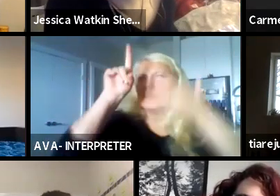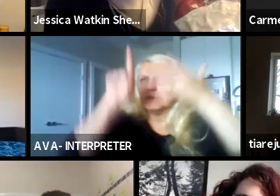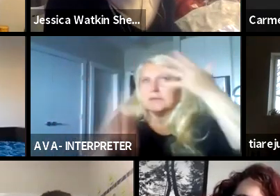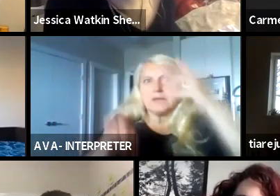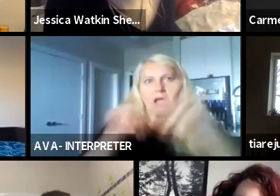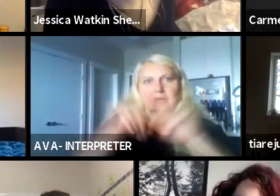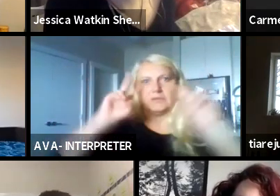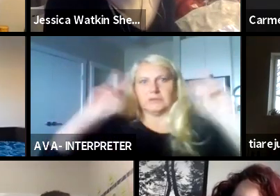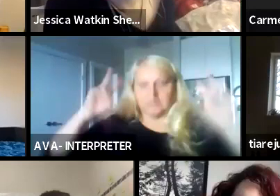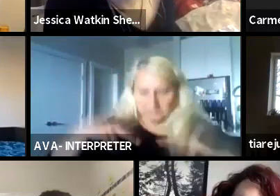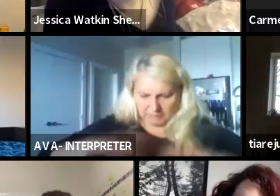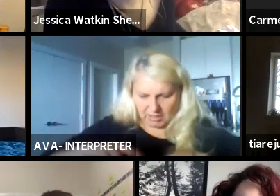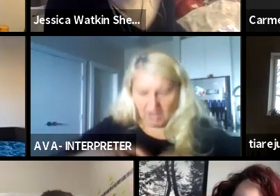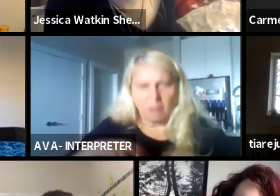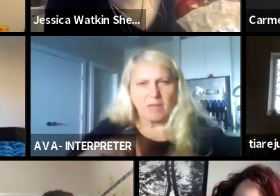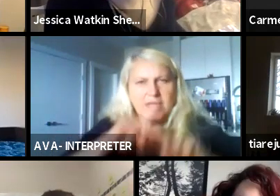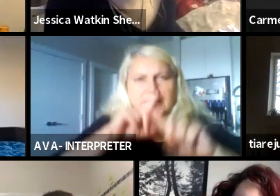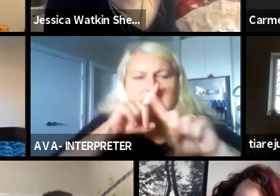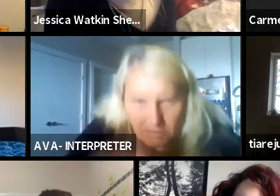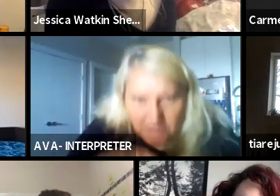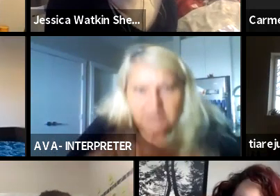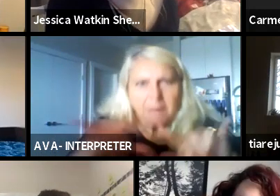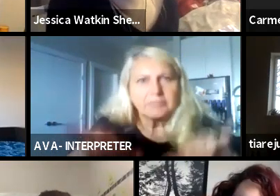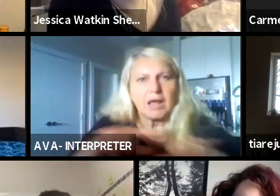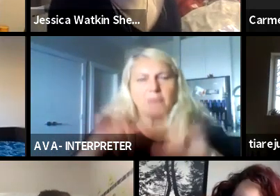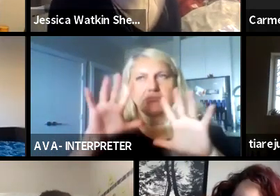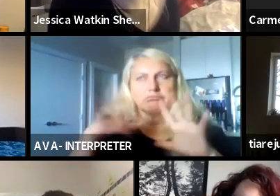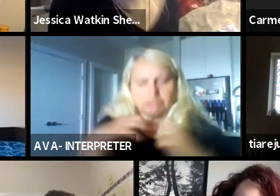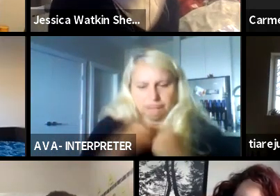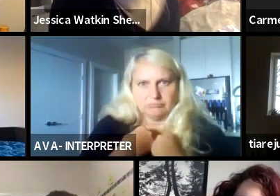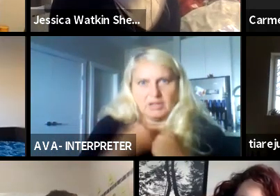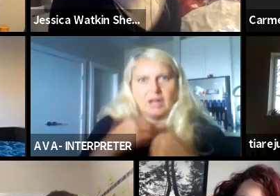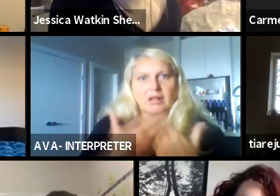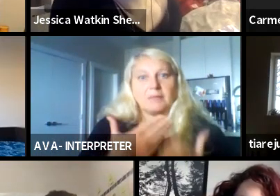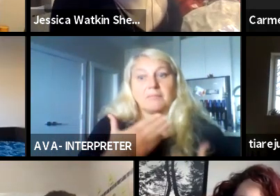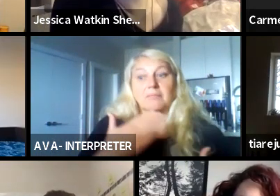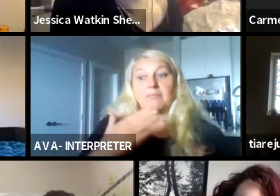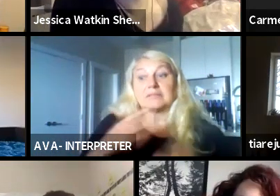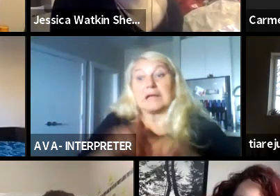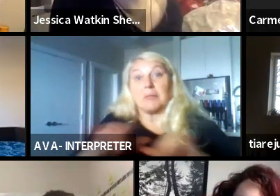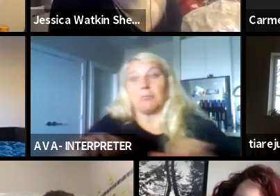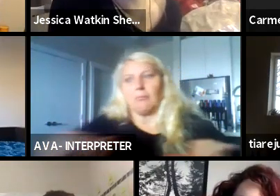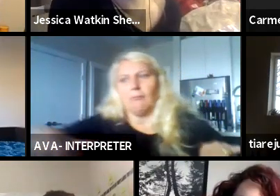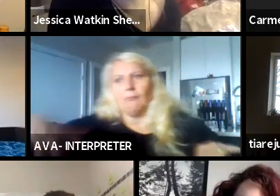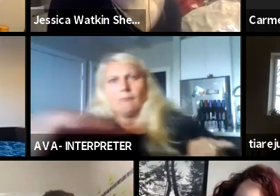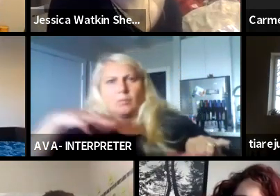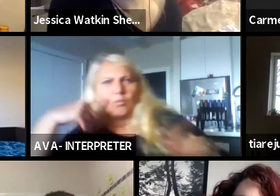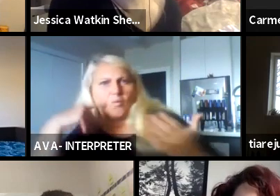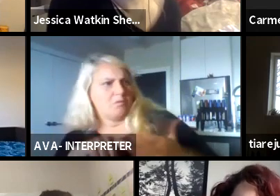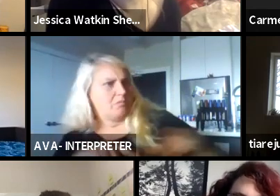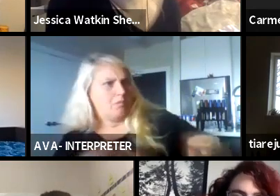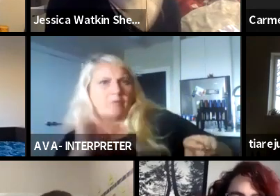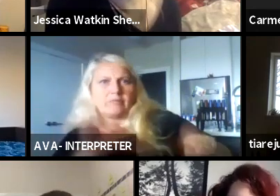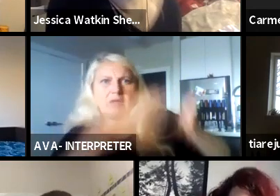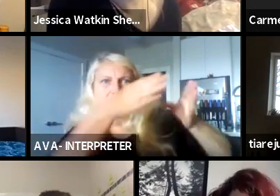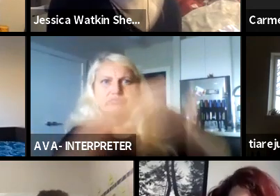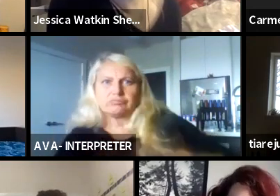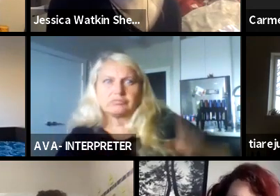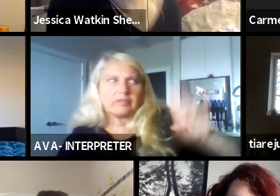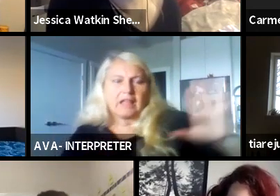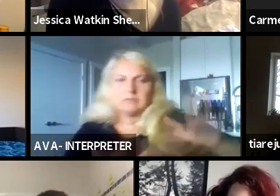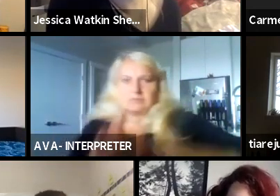we're answering them? And then how do those answers get welcomed as an opportunity to reorient whatever we may have